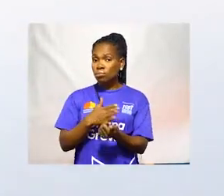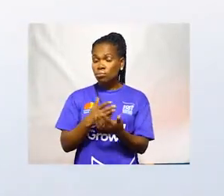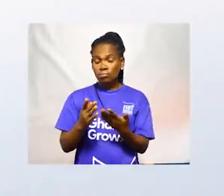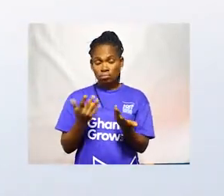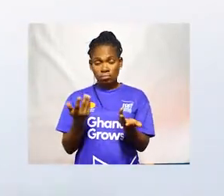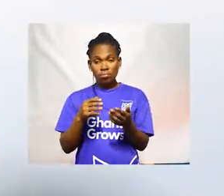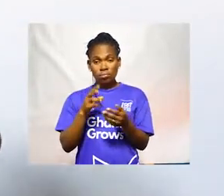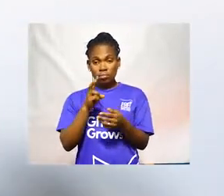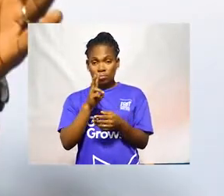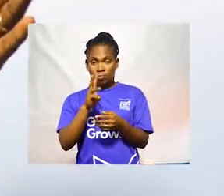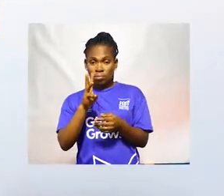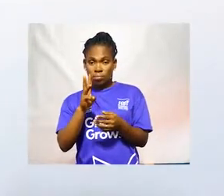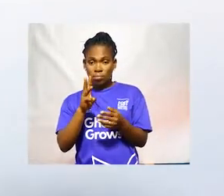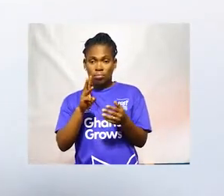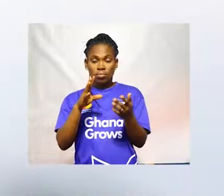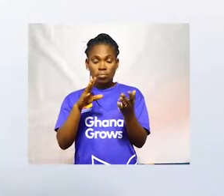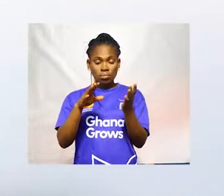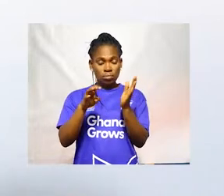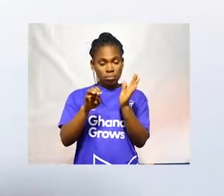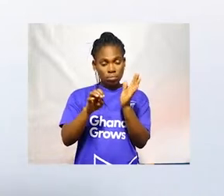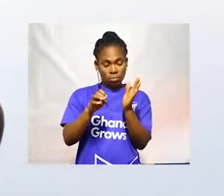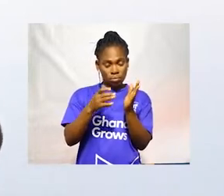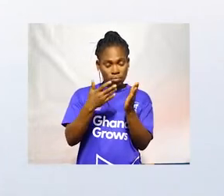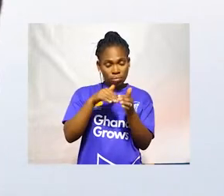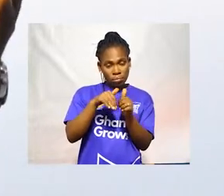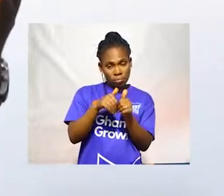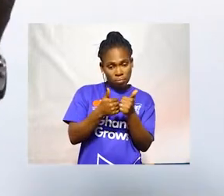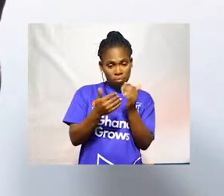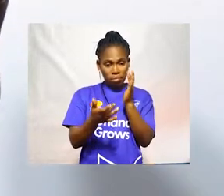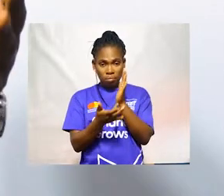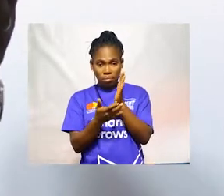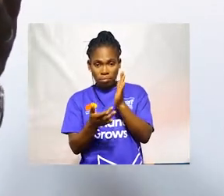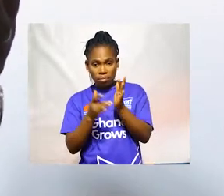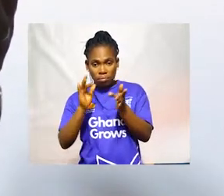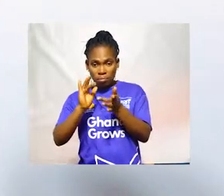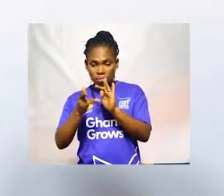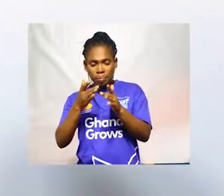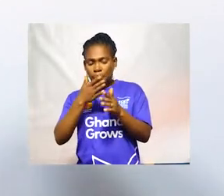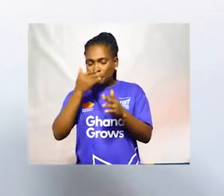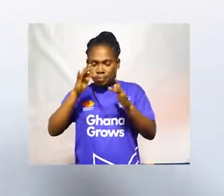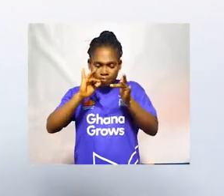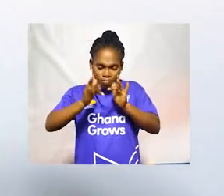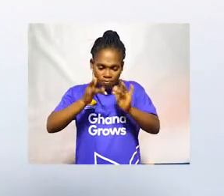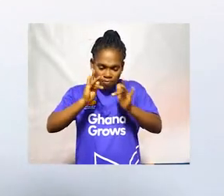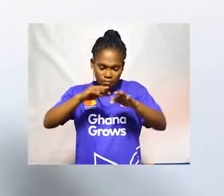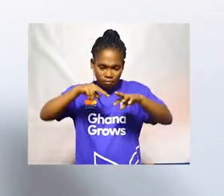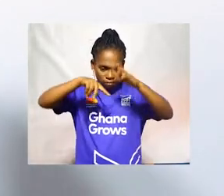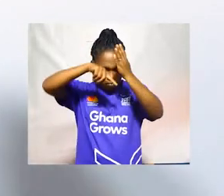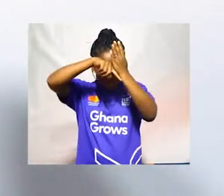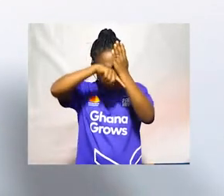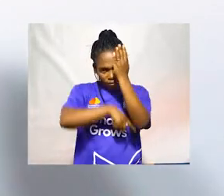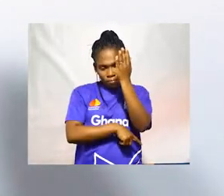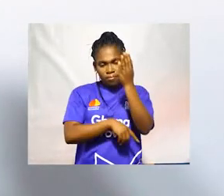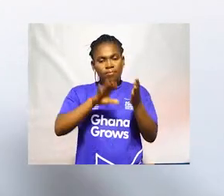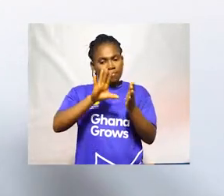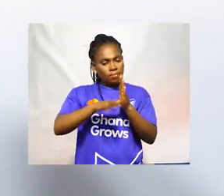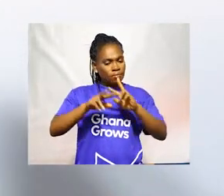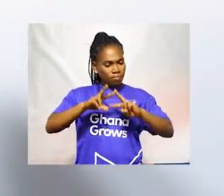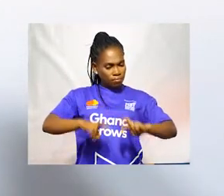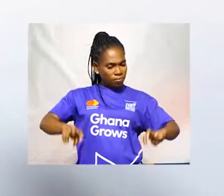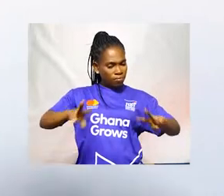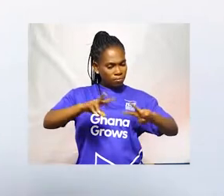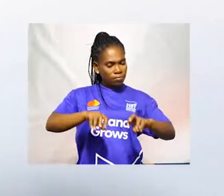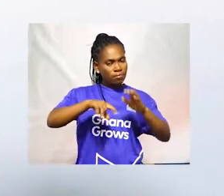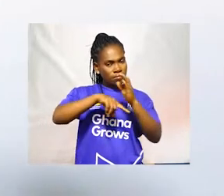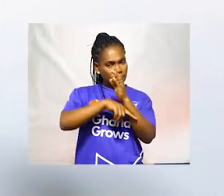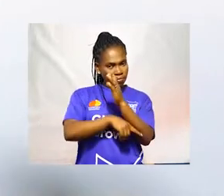website. Look at apps. Just explore the digital space. So there comes in a mentor,